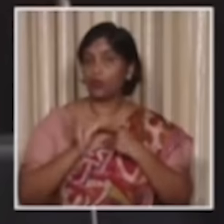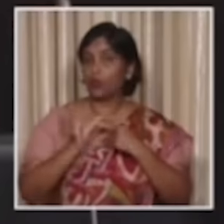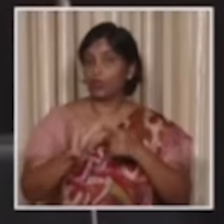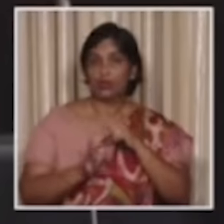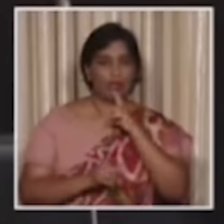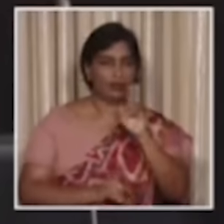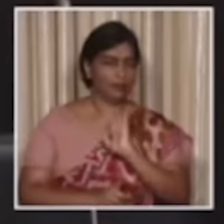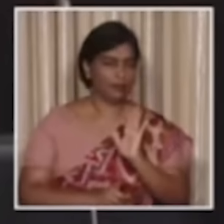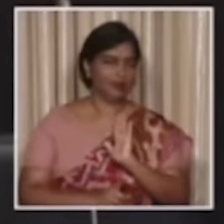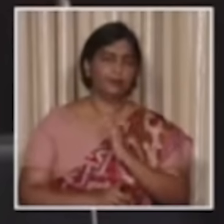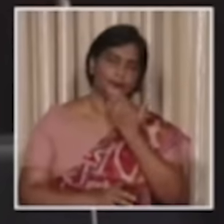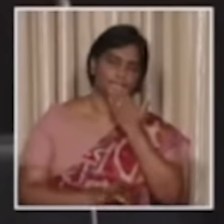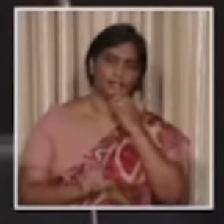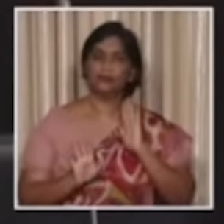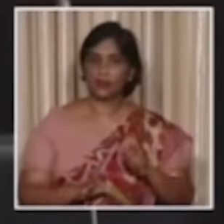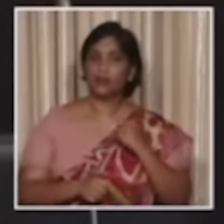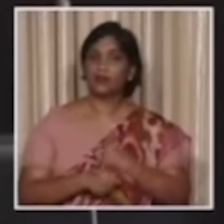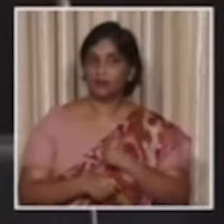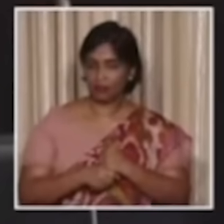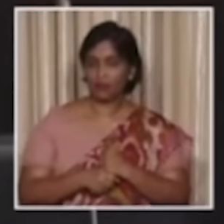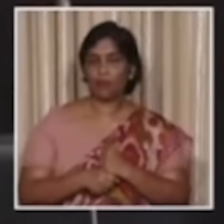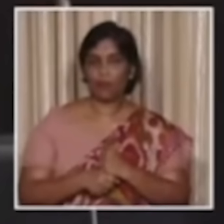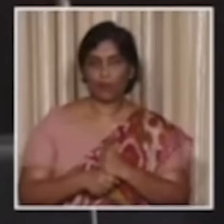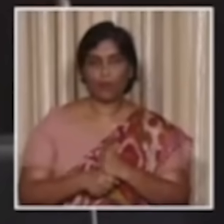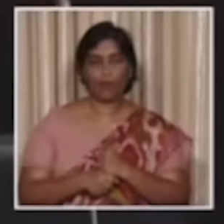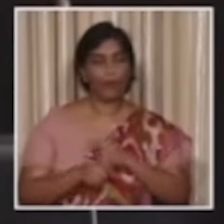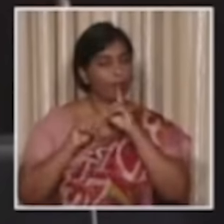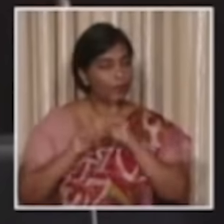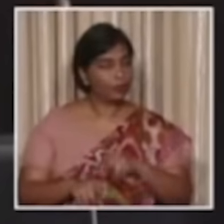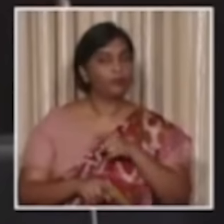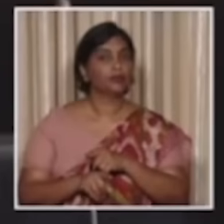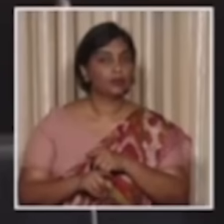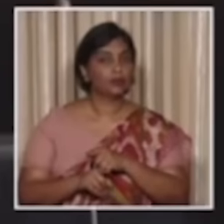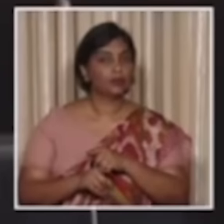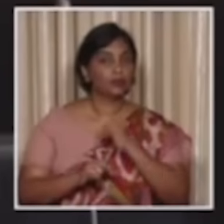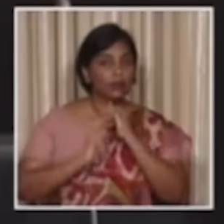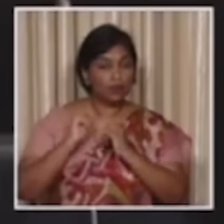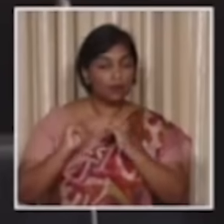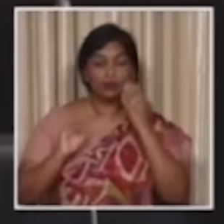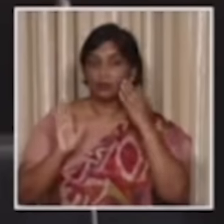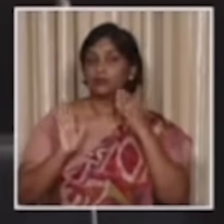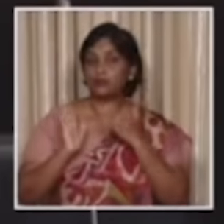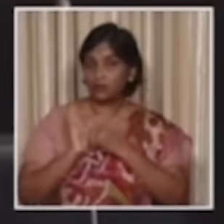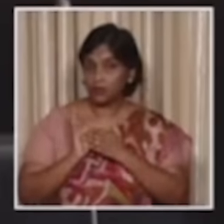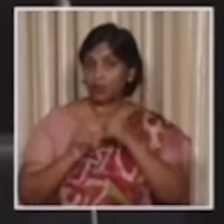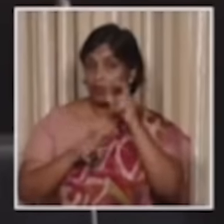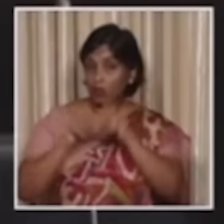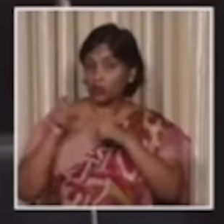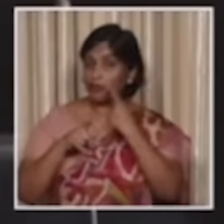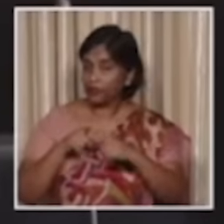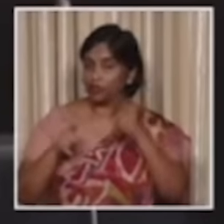he is reported to have said that only those implicated in the allegations should respond, but not the government as a